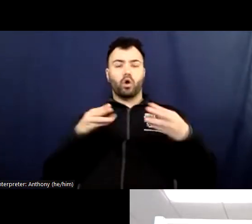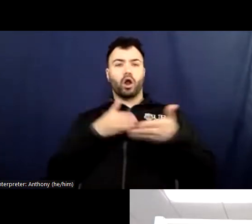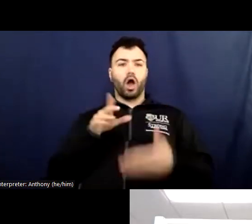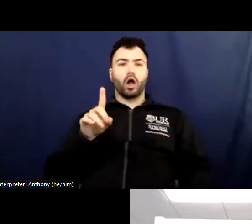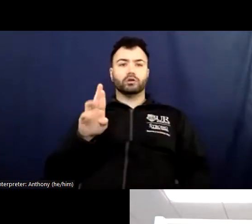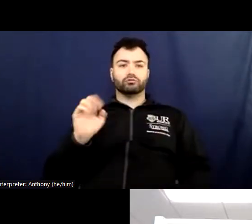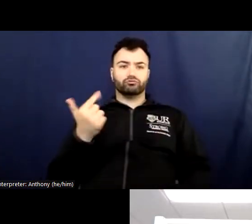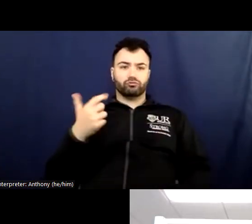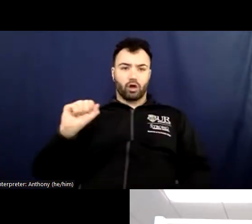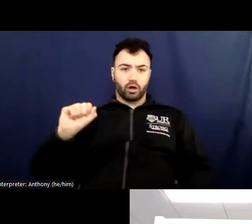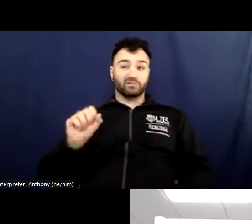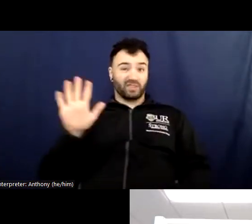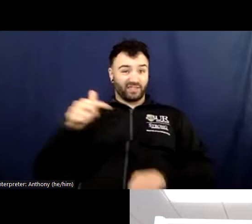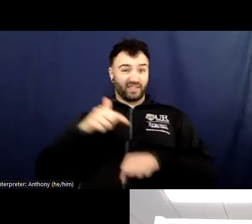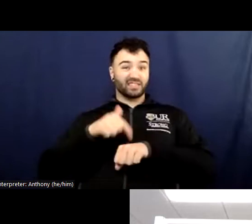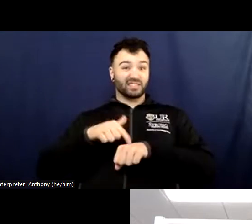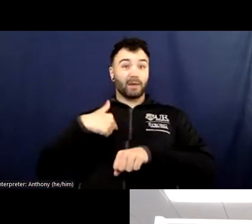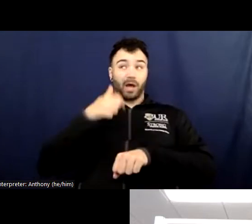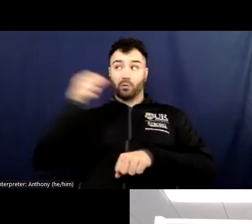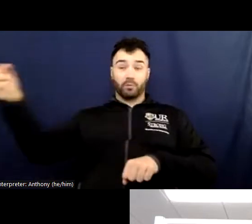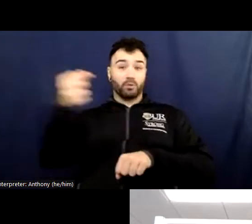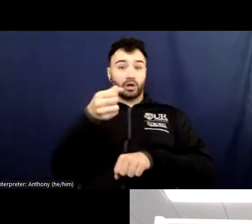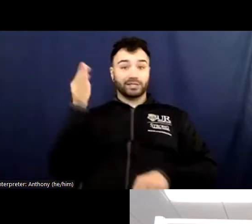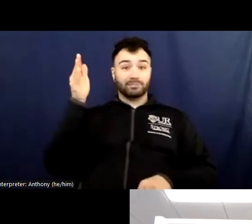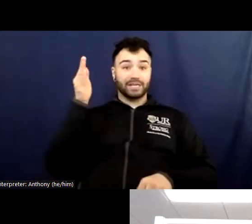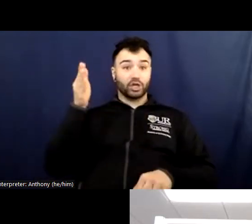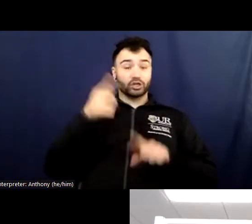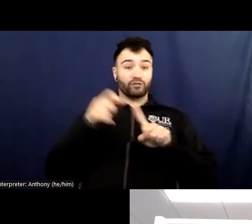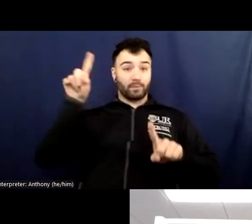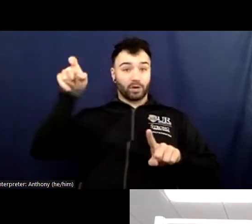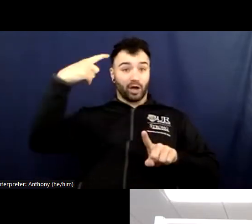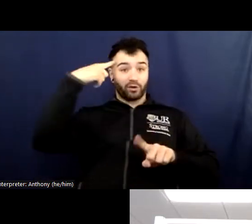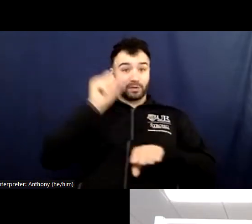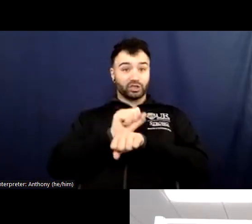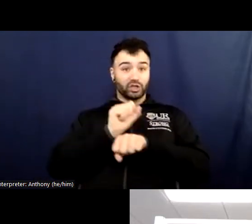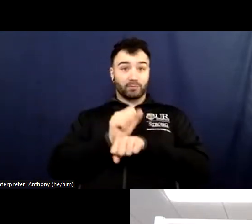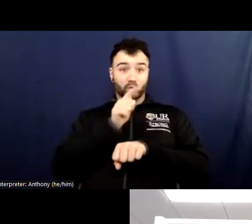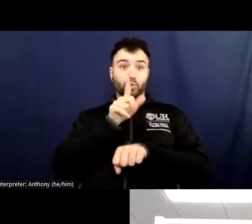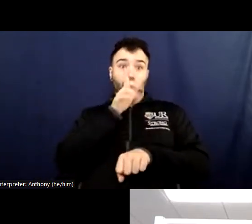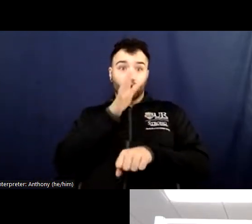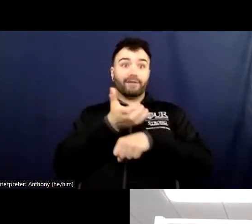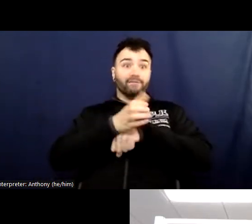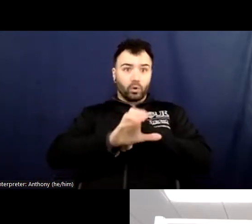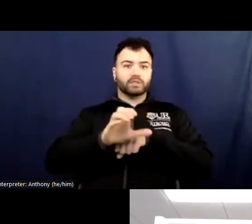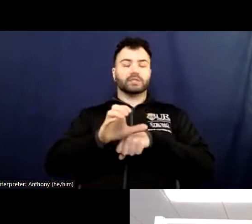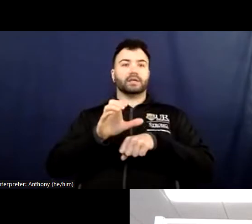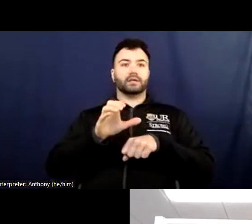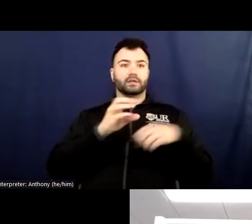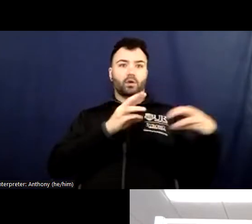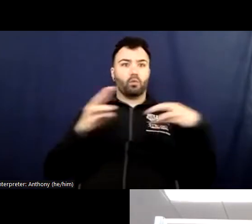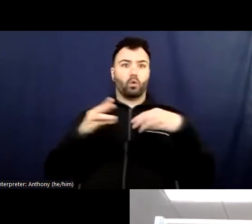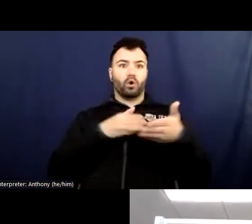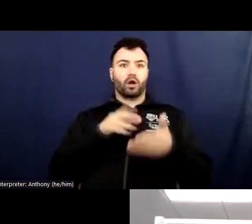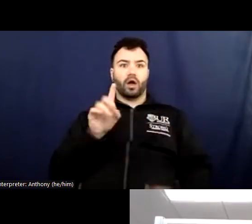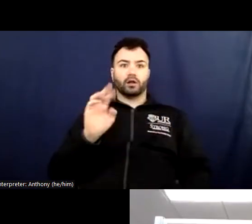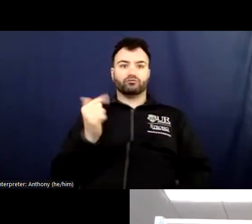were enforcing the war on drugs. And then we went on a field trip on Friday afternoons to the